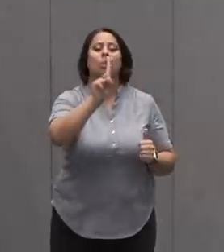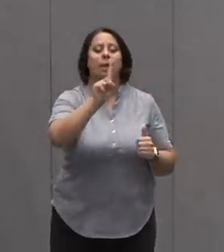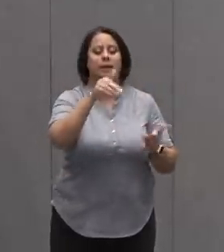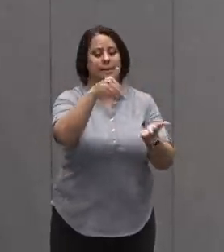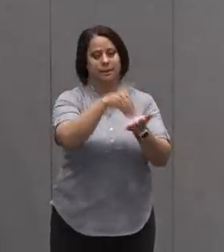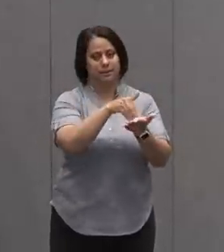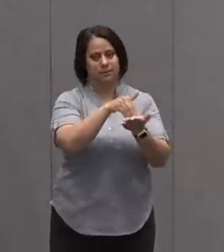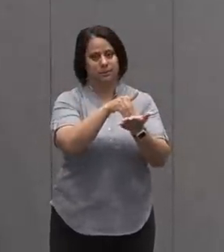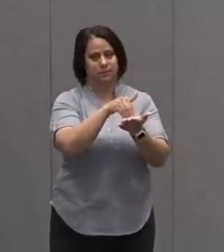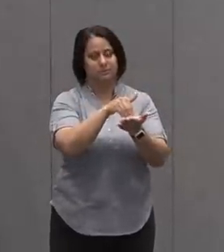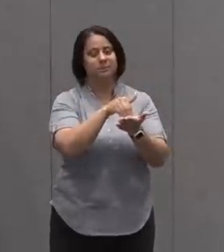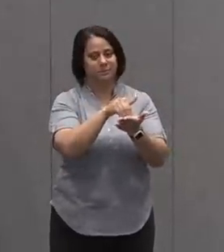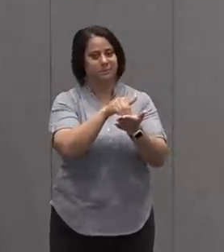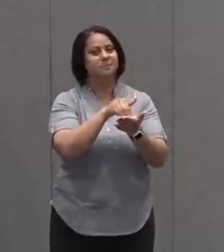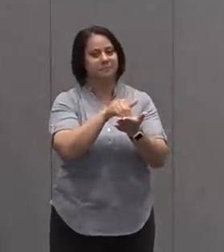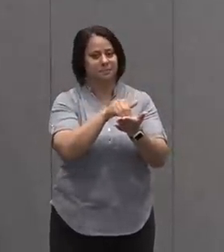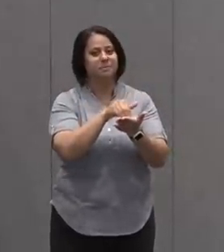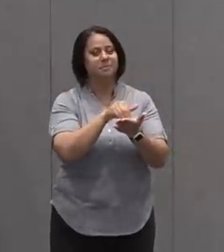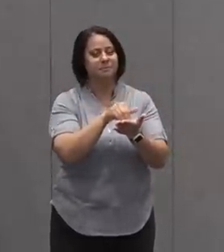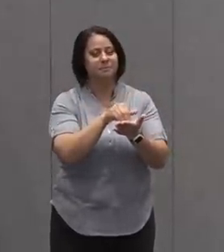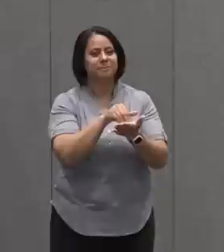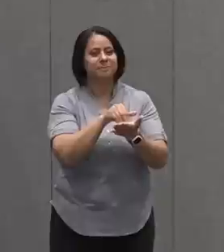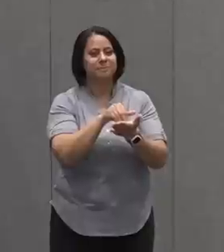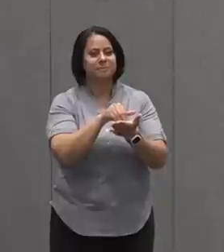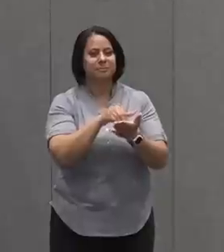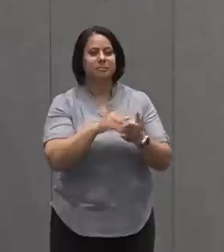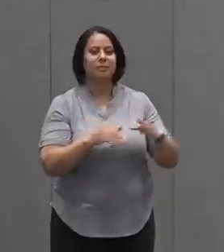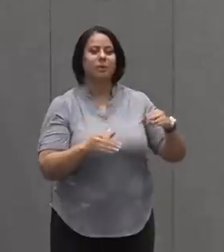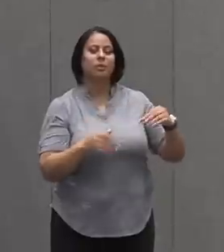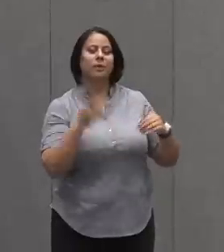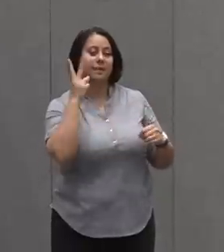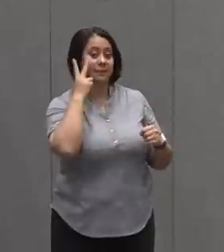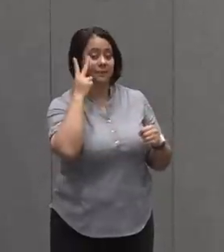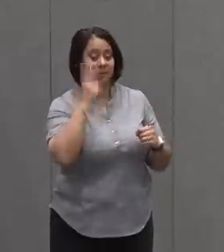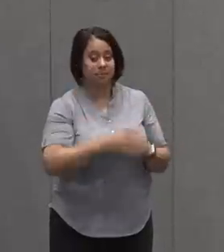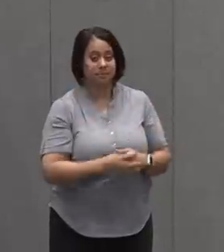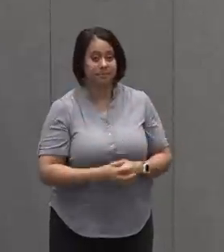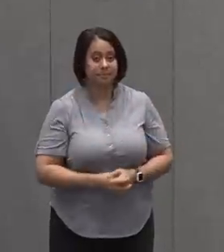1,000 in our thousands place chart. So let's see.